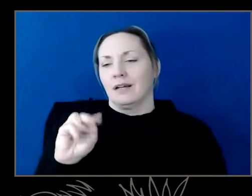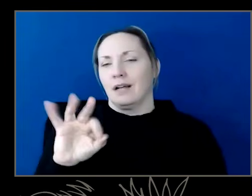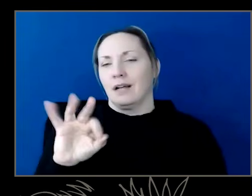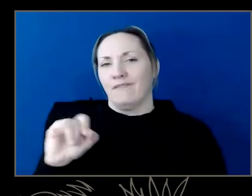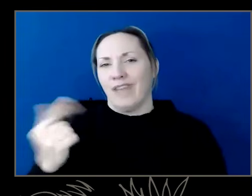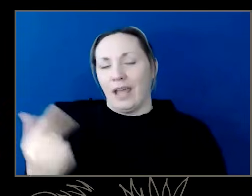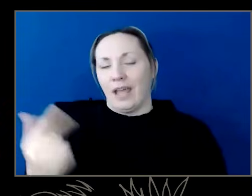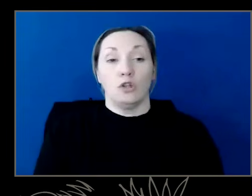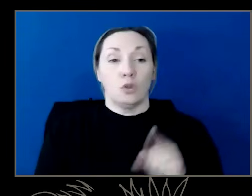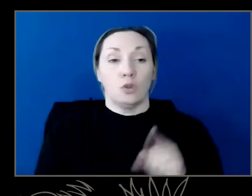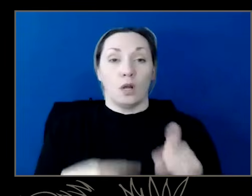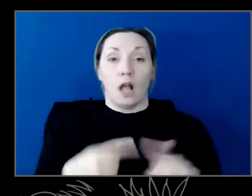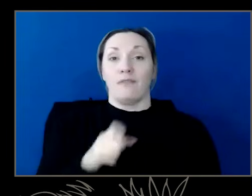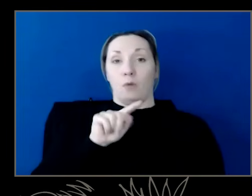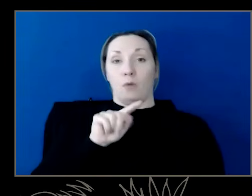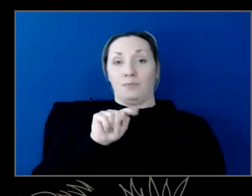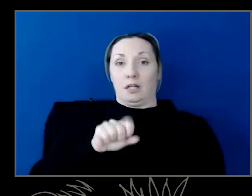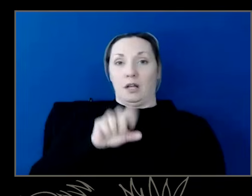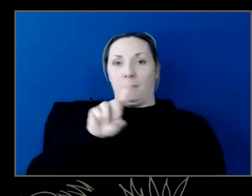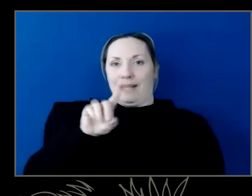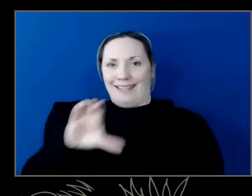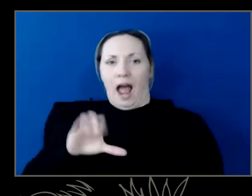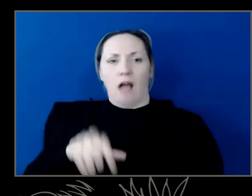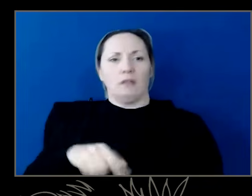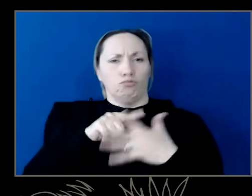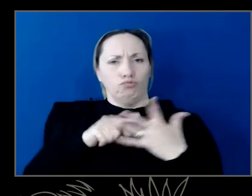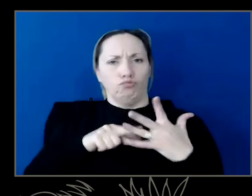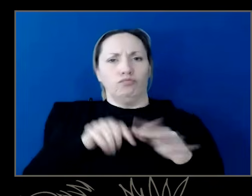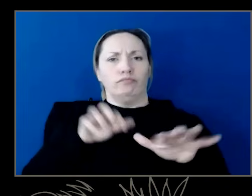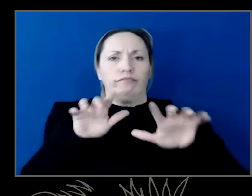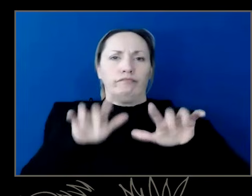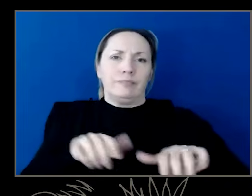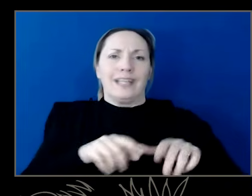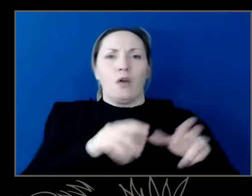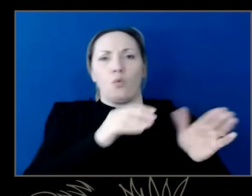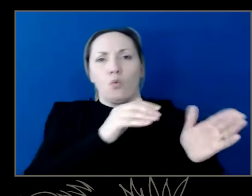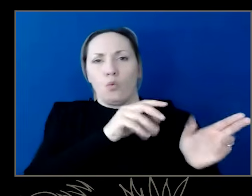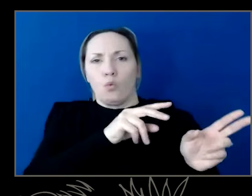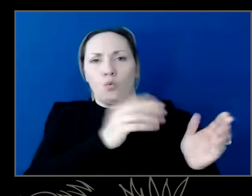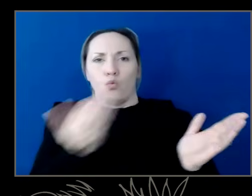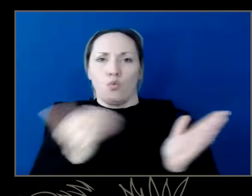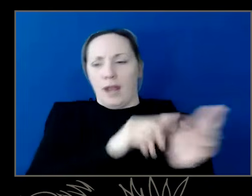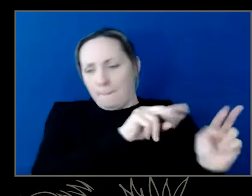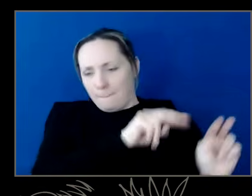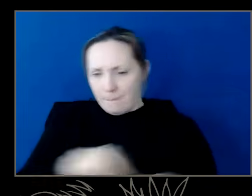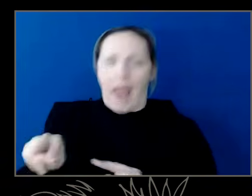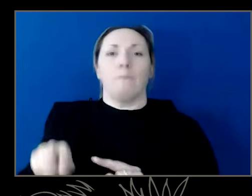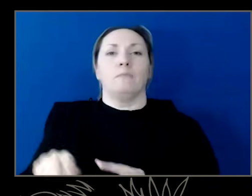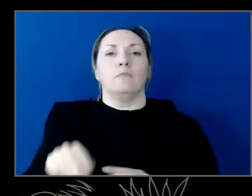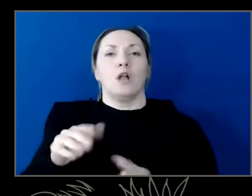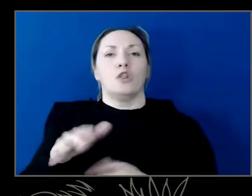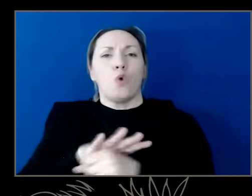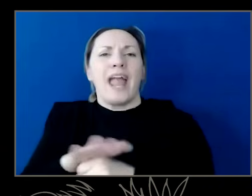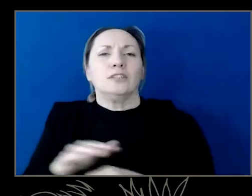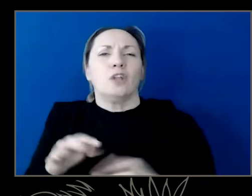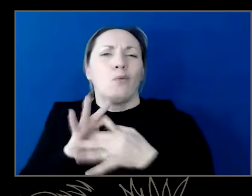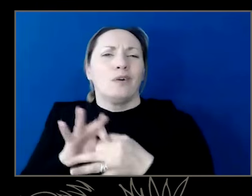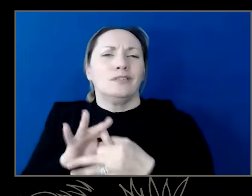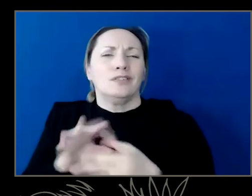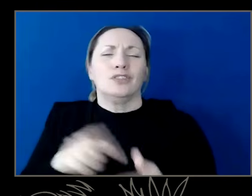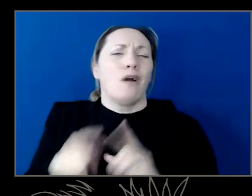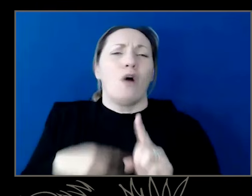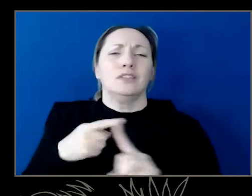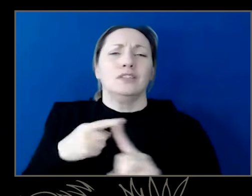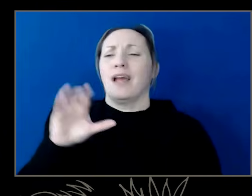from TypeScript docs, there are a series of entries which remap imports to look up locations relative to the base URL or to the TS